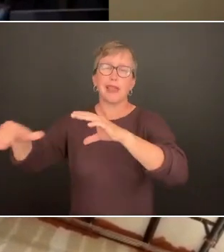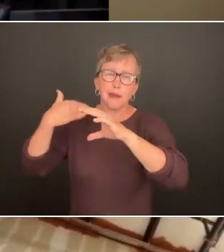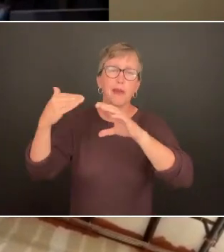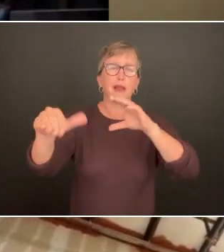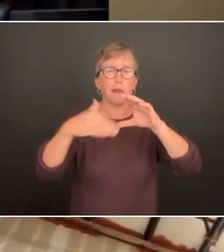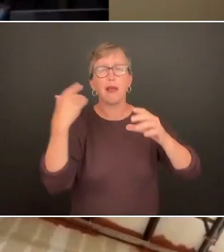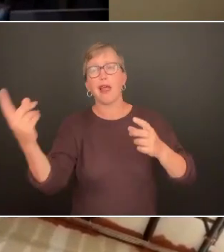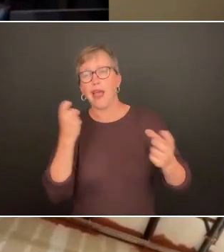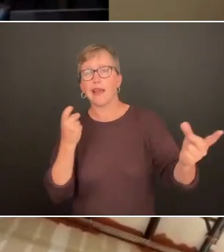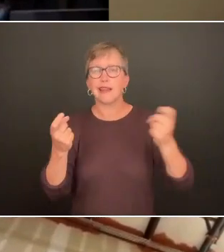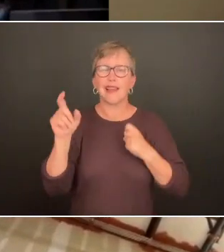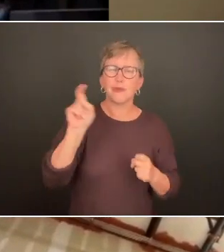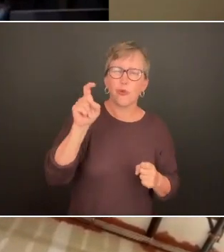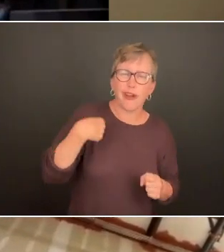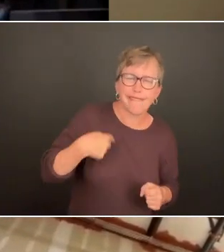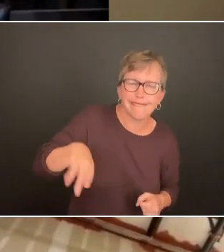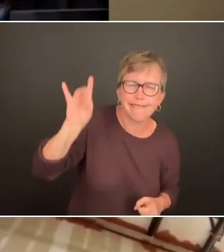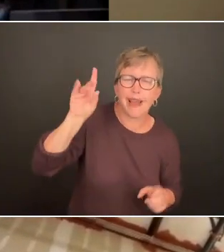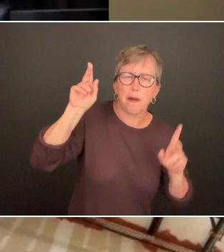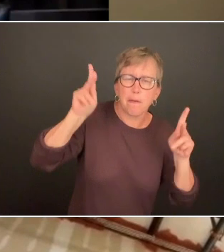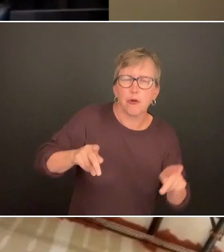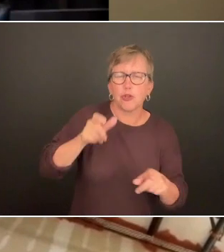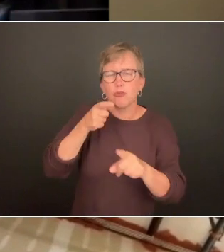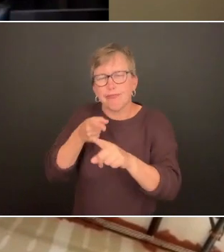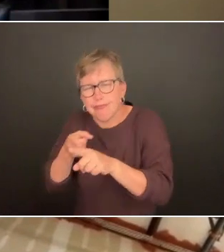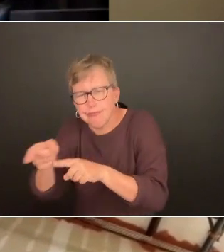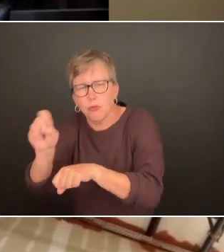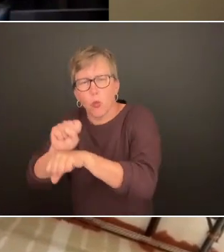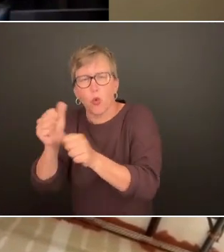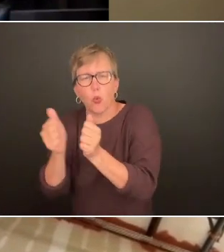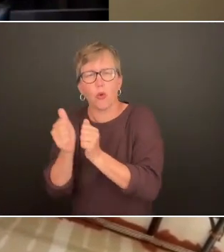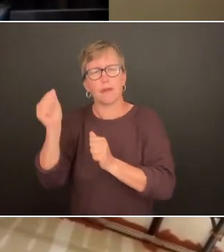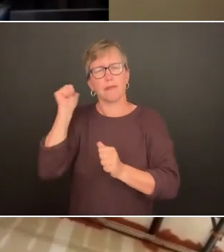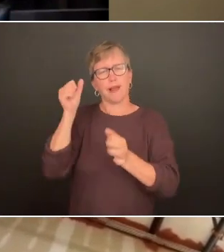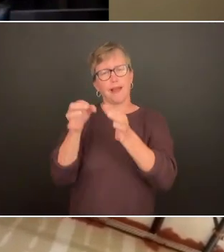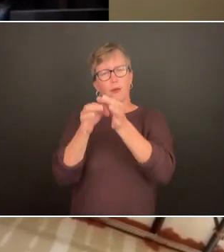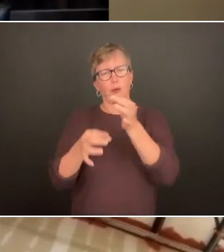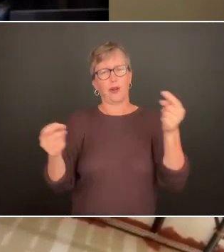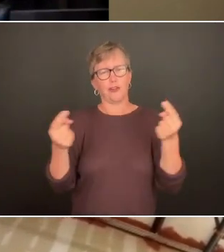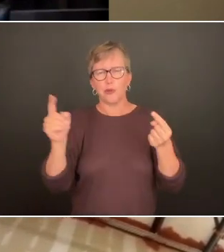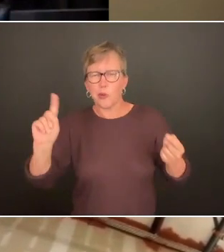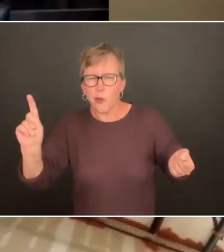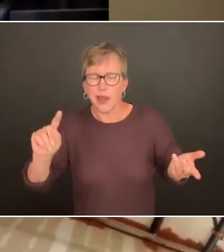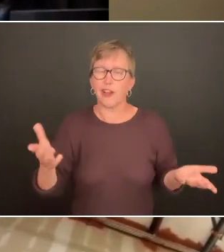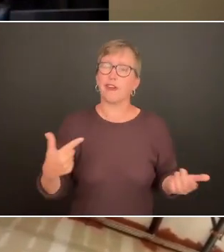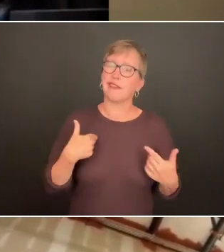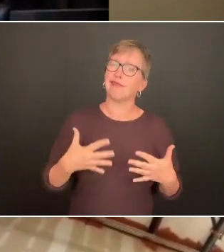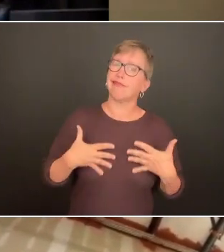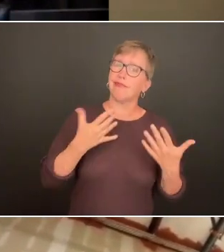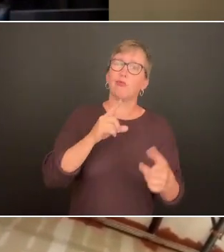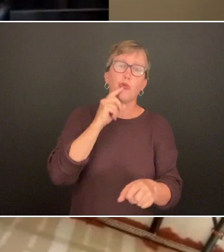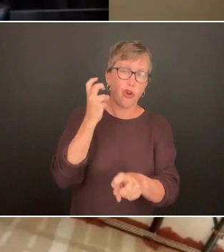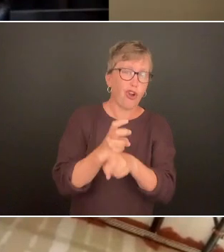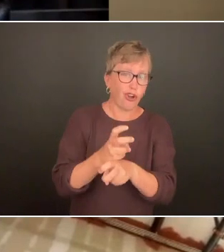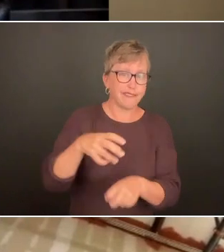And I'm going to say that is a hard thing to find. There's not a lot of therapists that focus specifically on